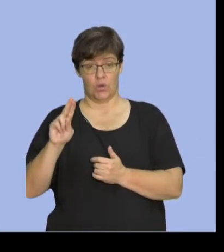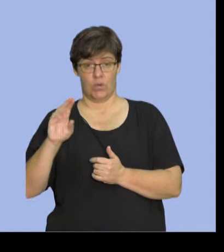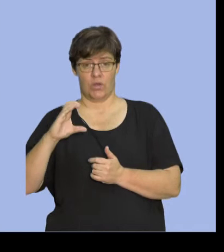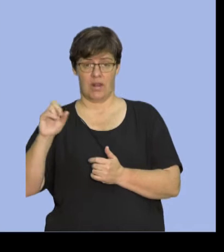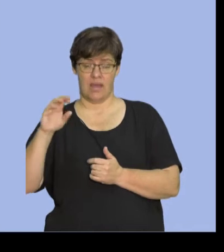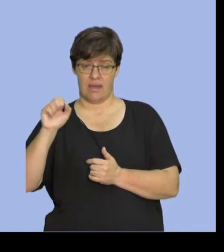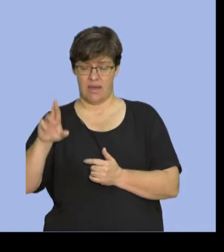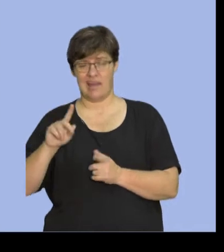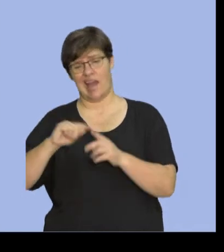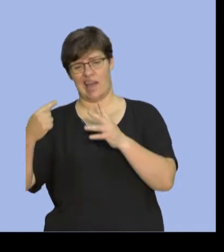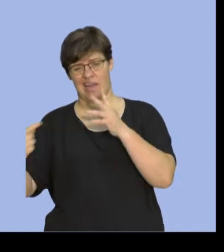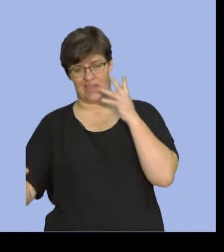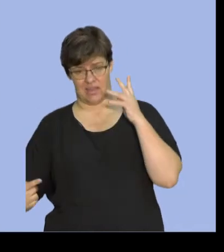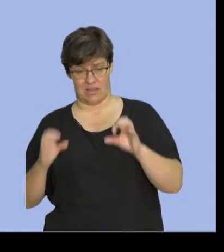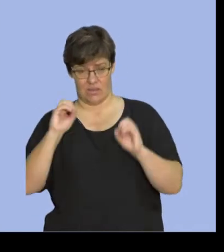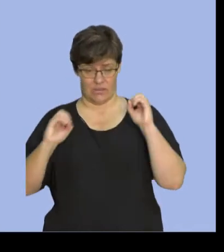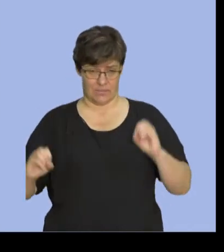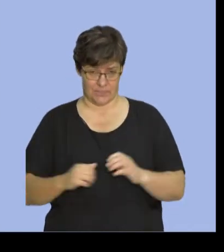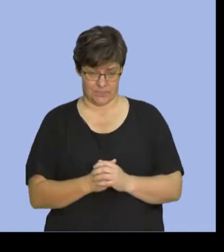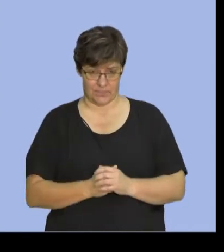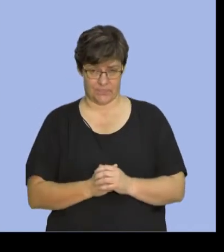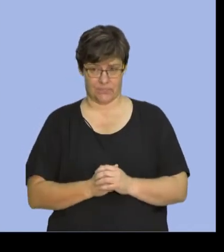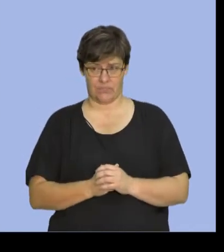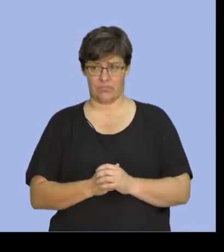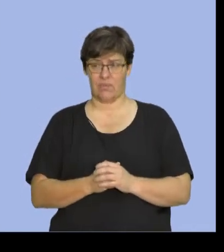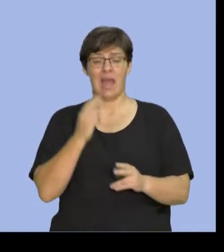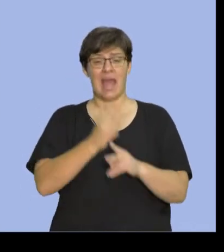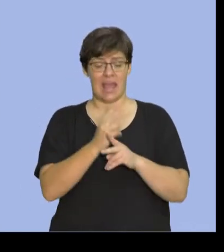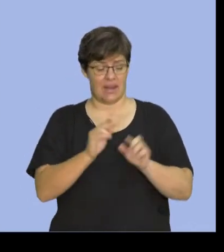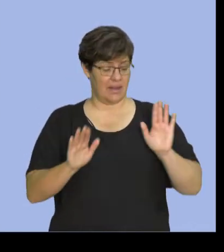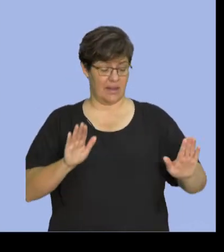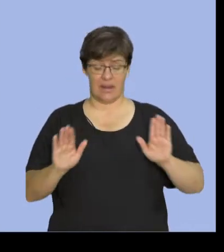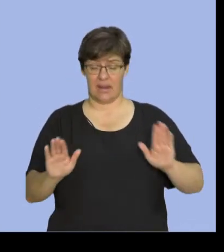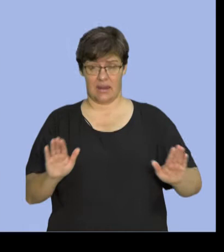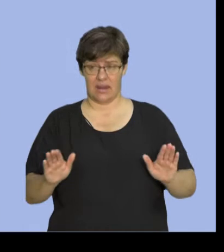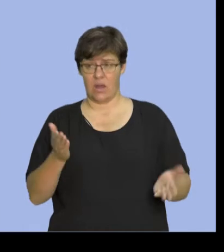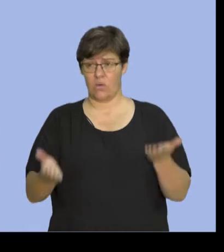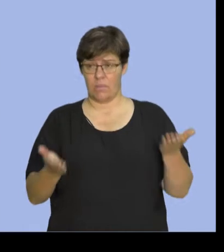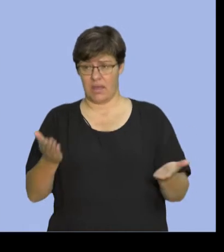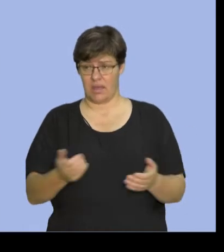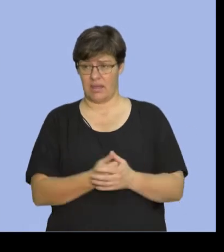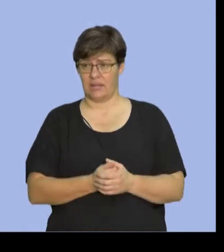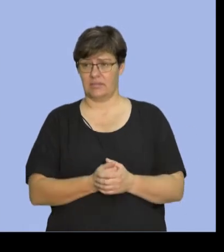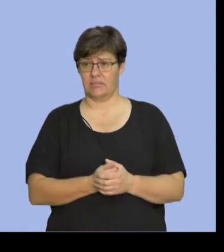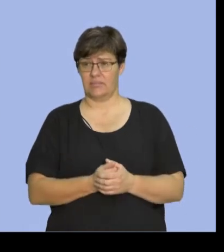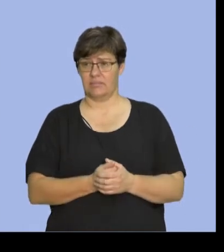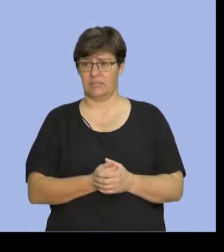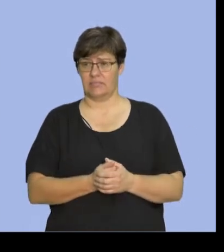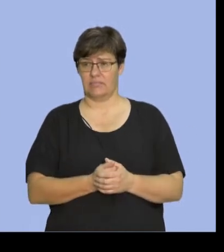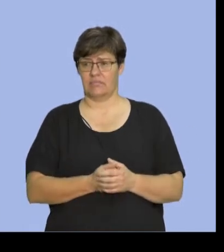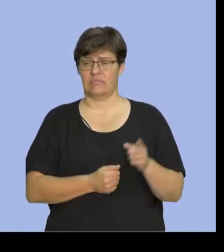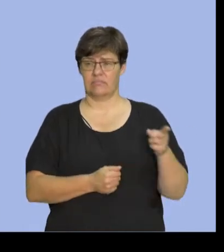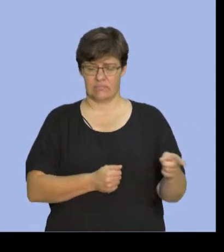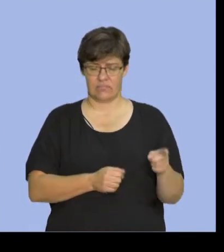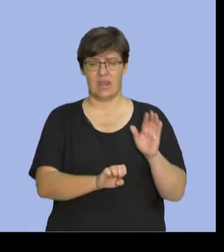organelles. Again, if we were to compare these two in a diagrammatic illustration, here we see an